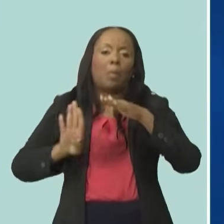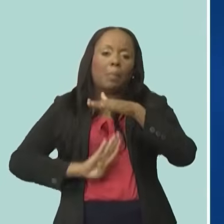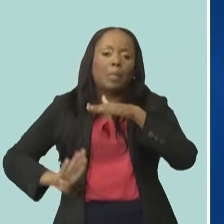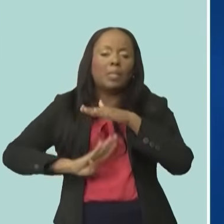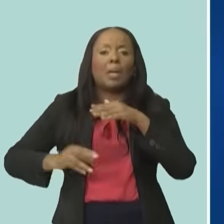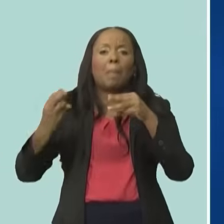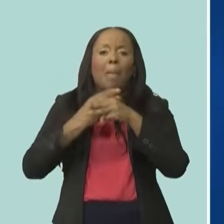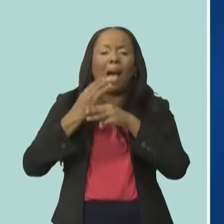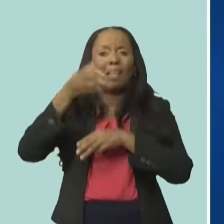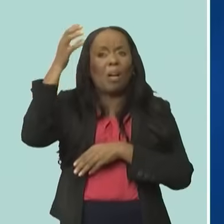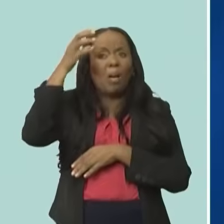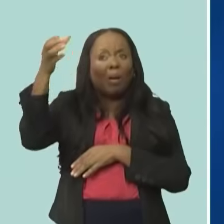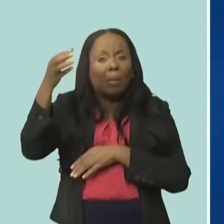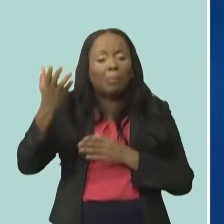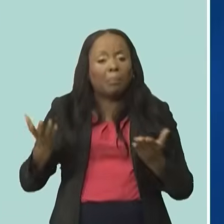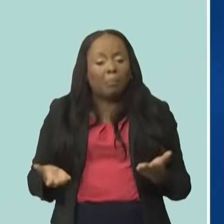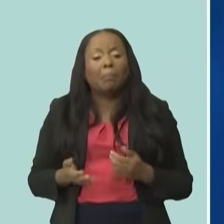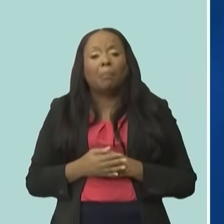concepts.